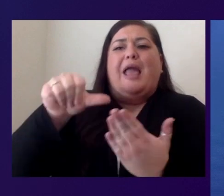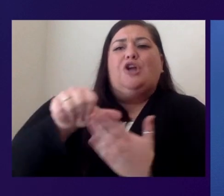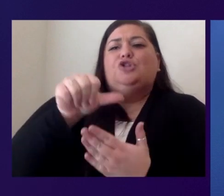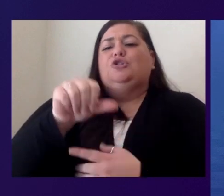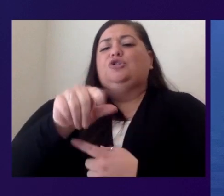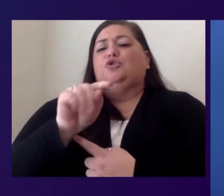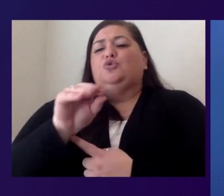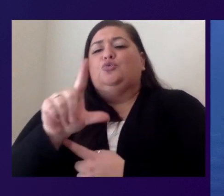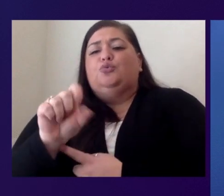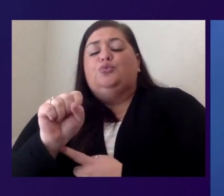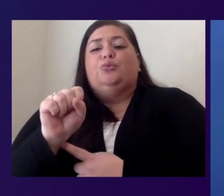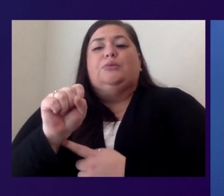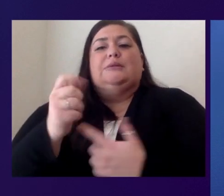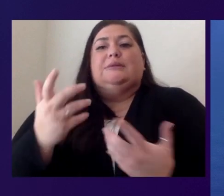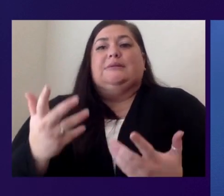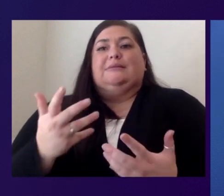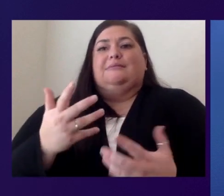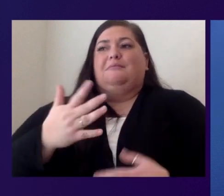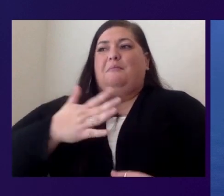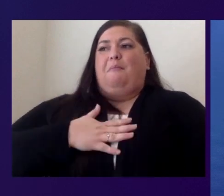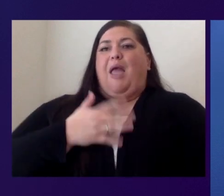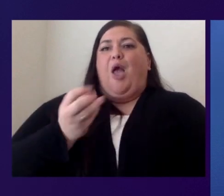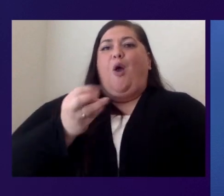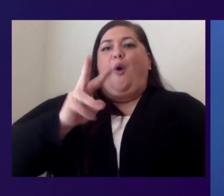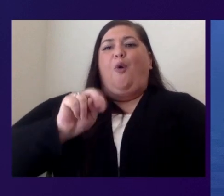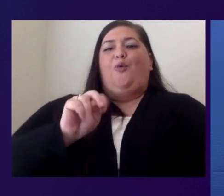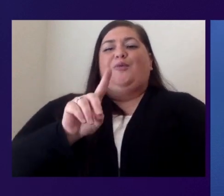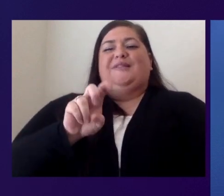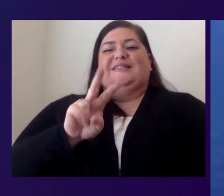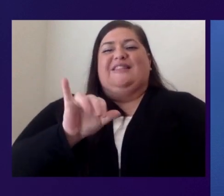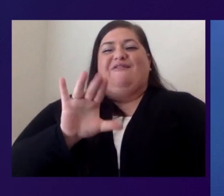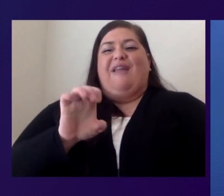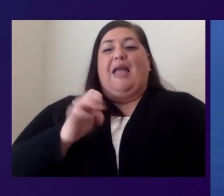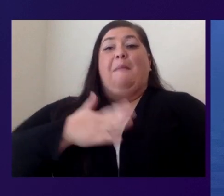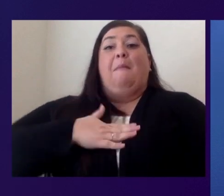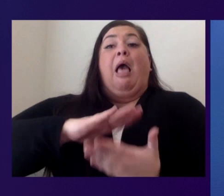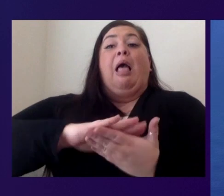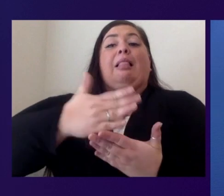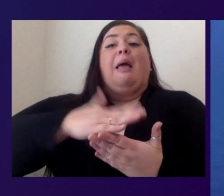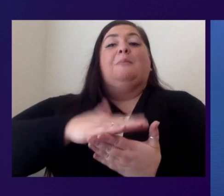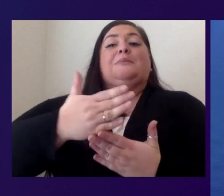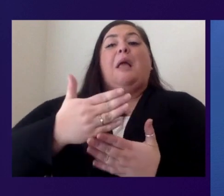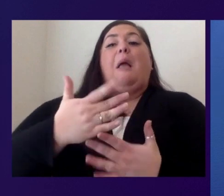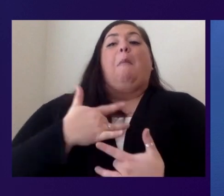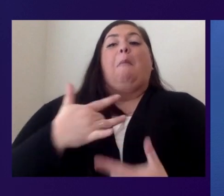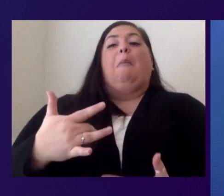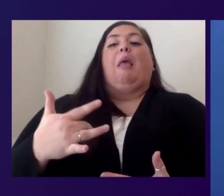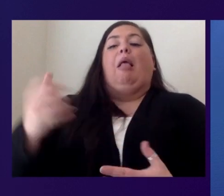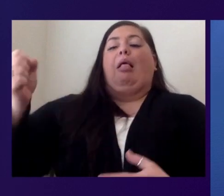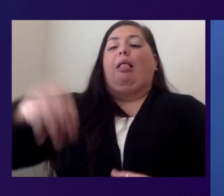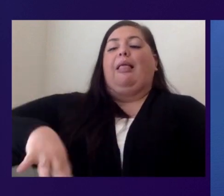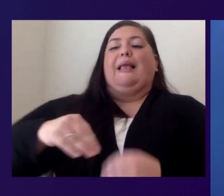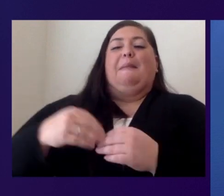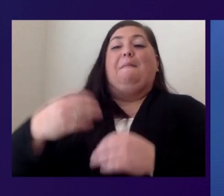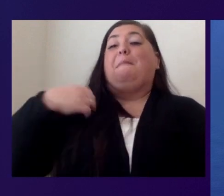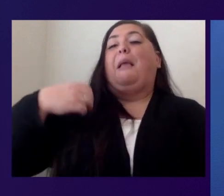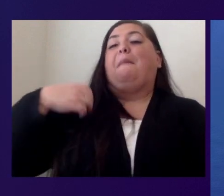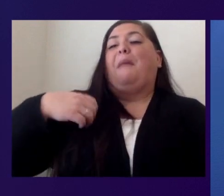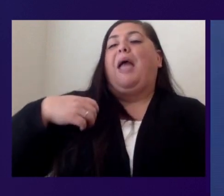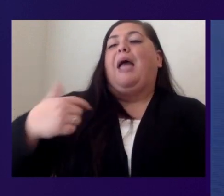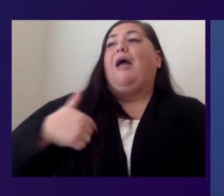things from my own devices because my laptop's in my backpack and I'm on an airplane.